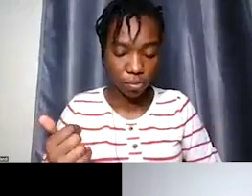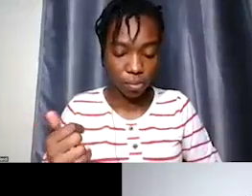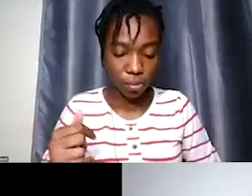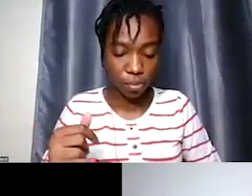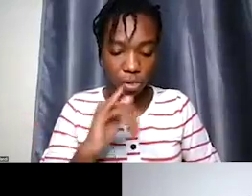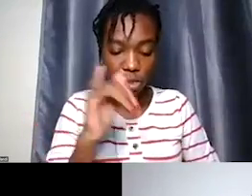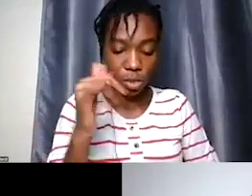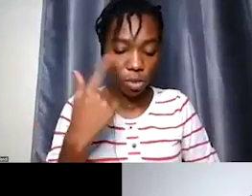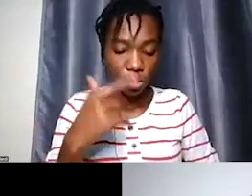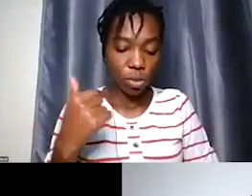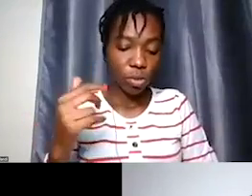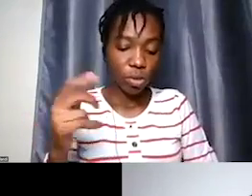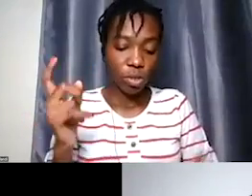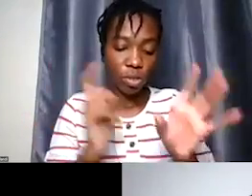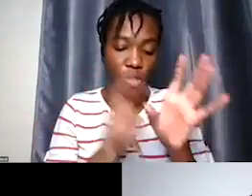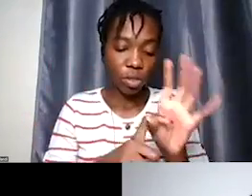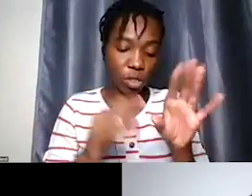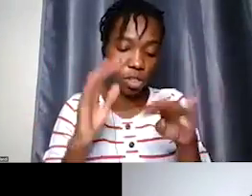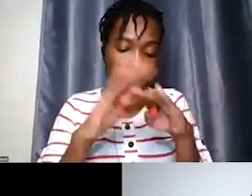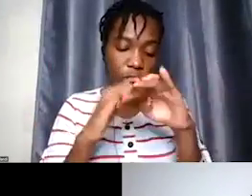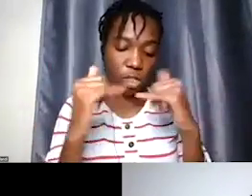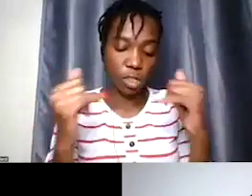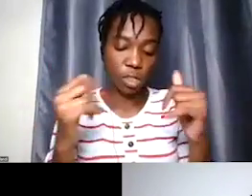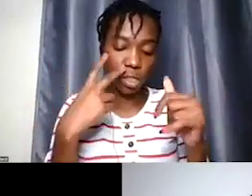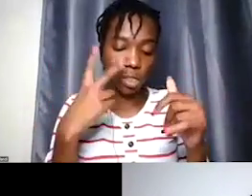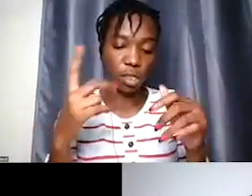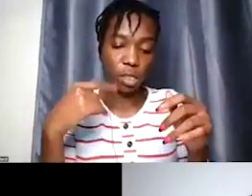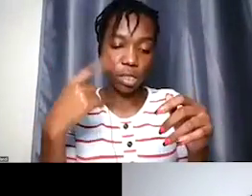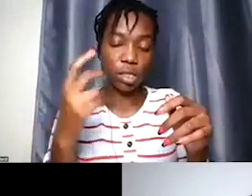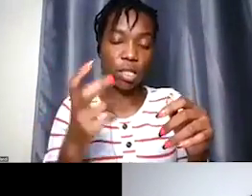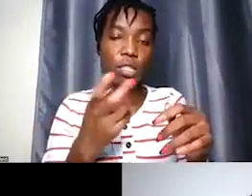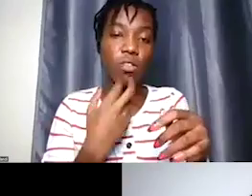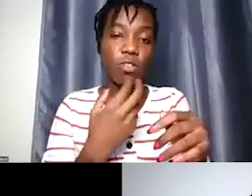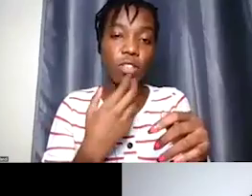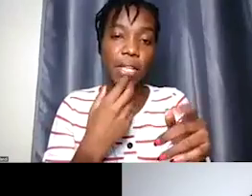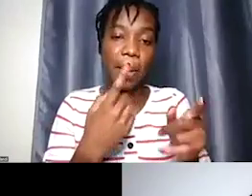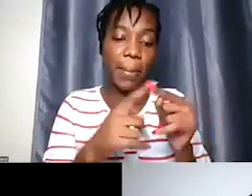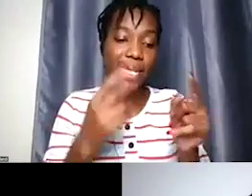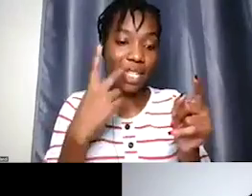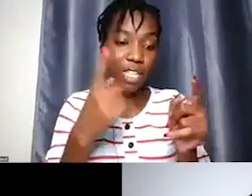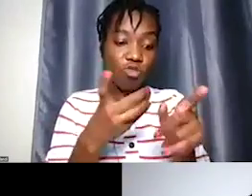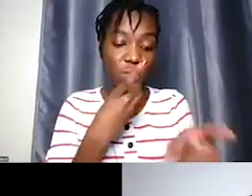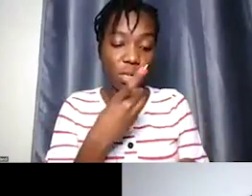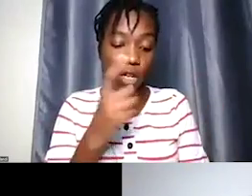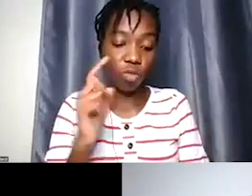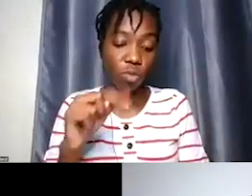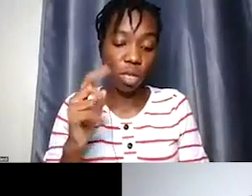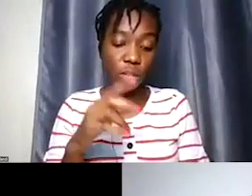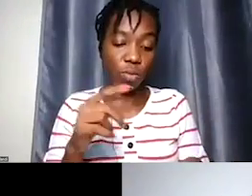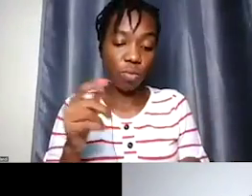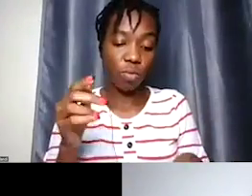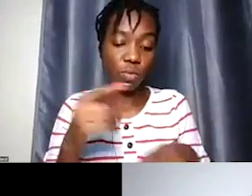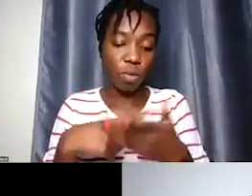online, see you on Tuesday. But I hope you can see you at the dinner this weekend.